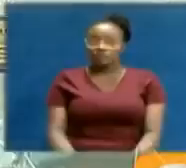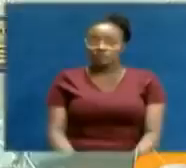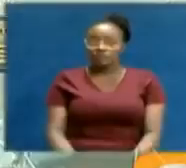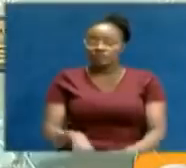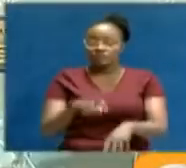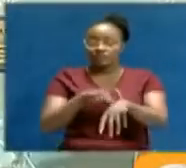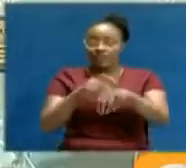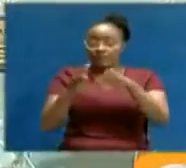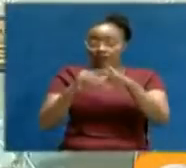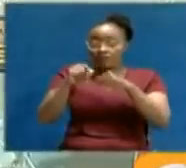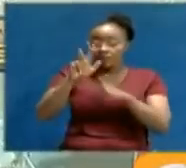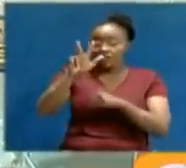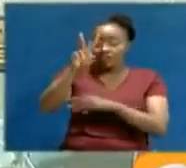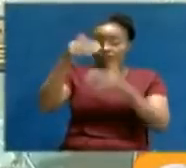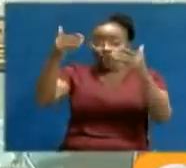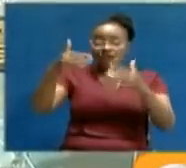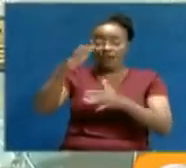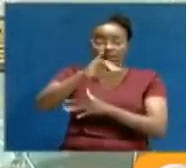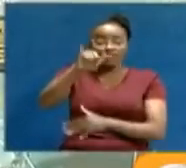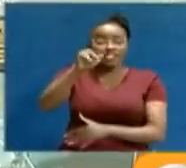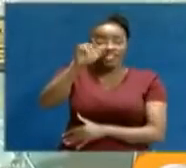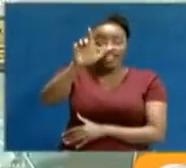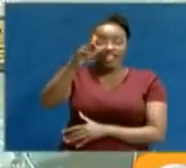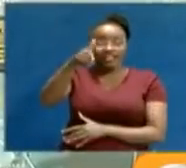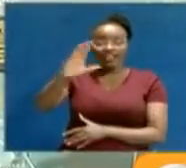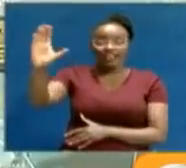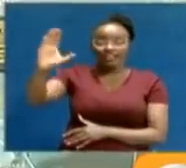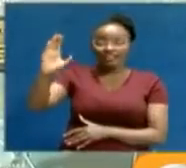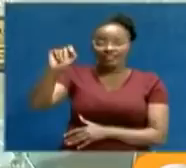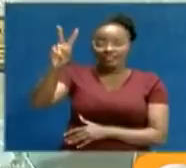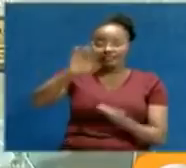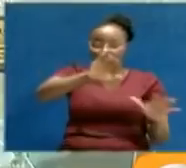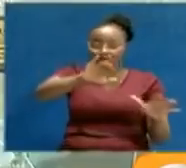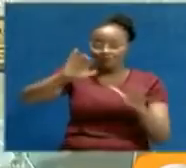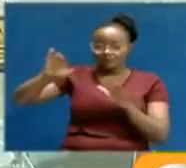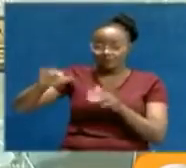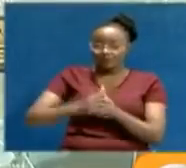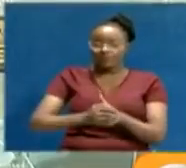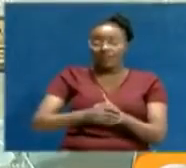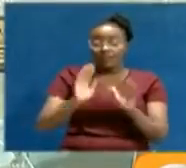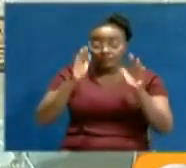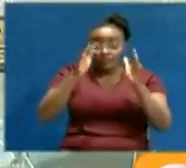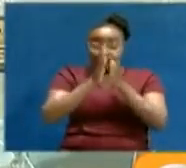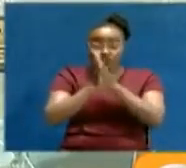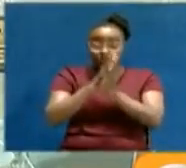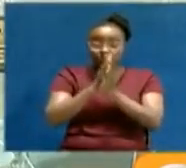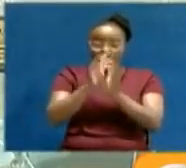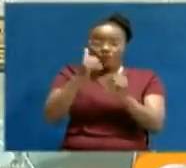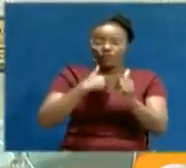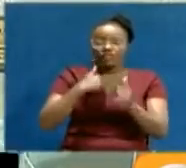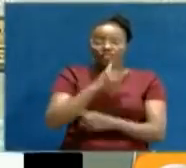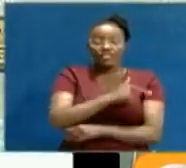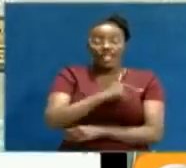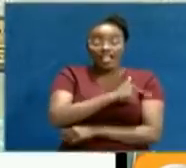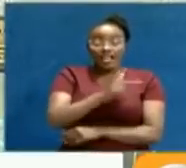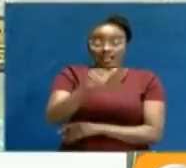It's exactly 32 minutes past the hour. Welcome back to Jeff Kunenge Live here at Citizen Television. Now, to a story of second time lucky.